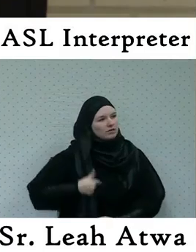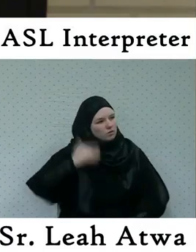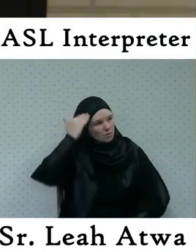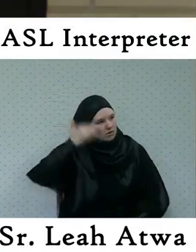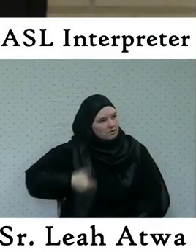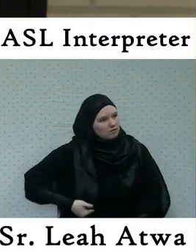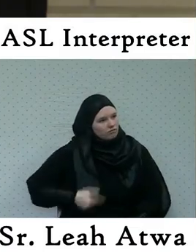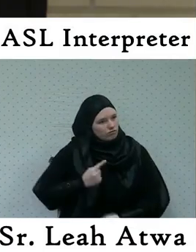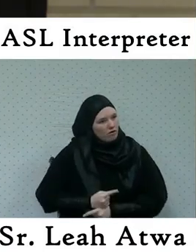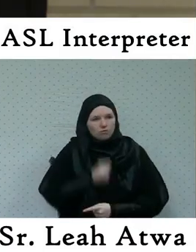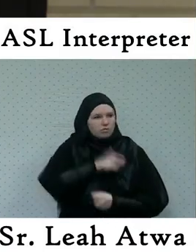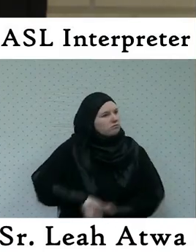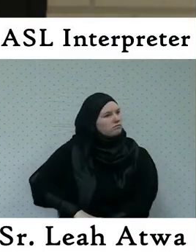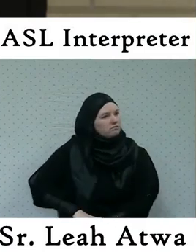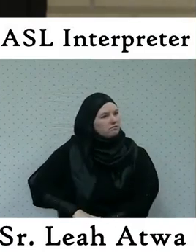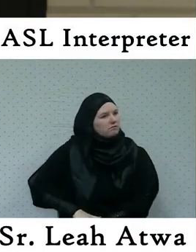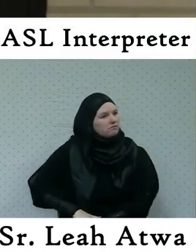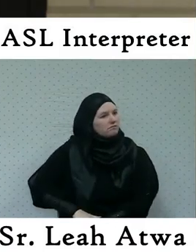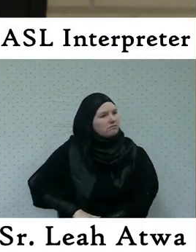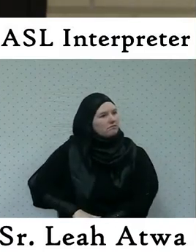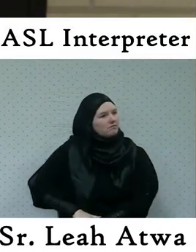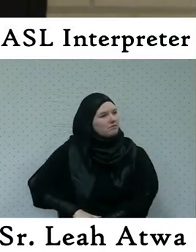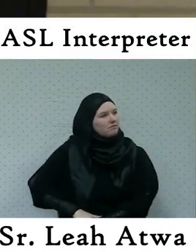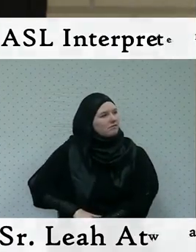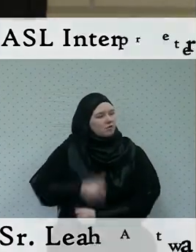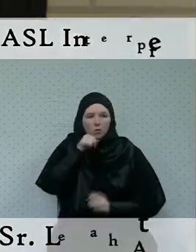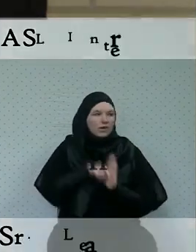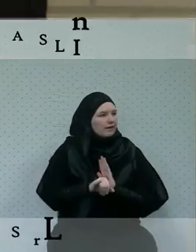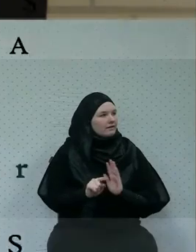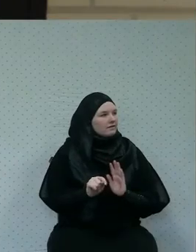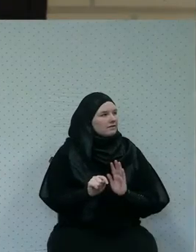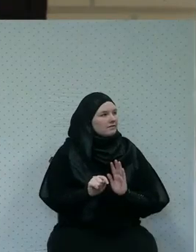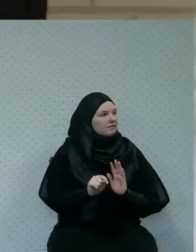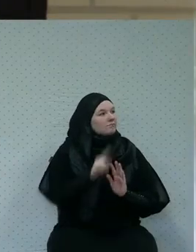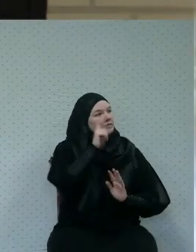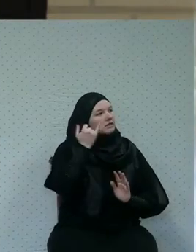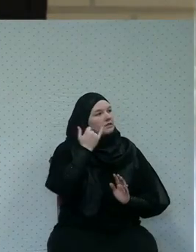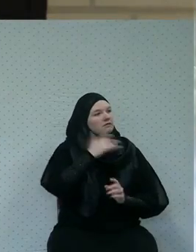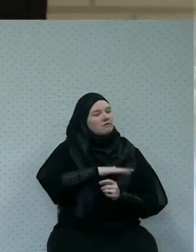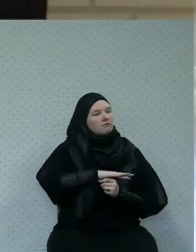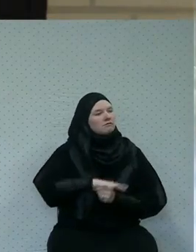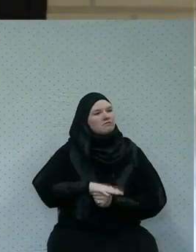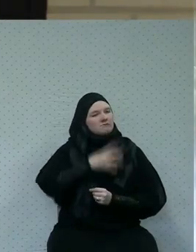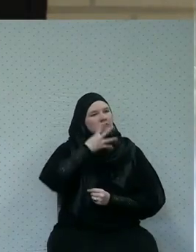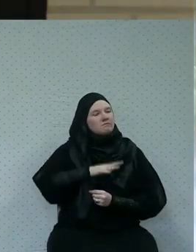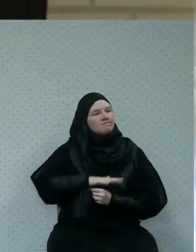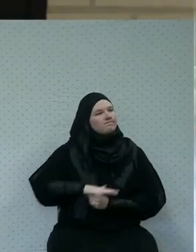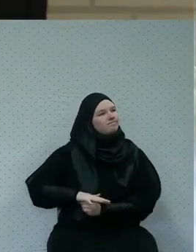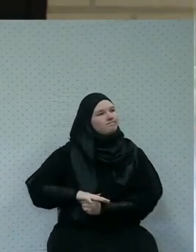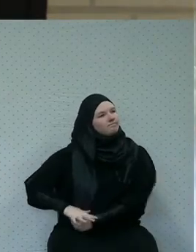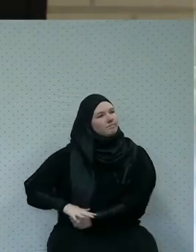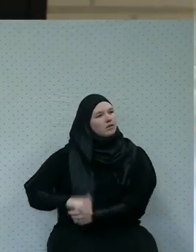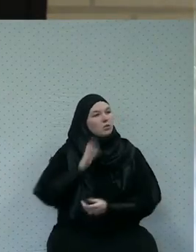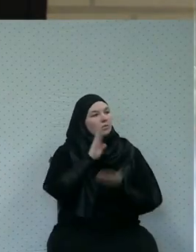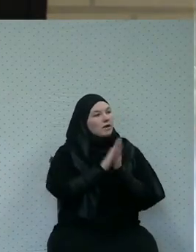conscience. Let alone that you should not kill it. Because if you suppress your conscience, you're gonna blind